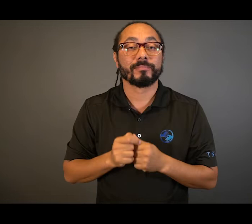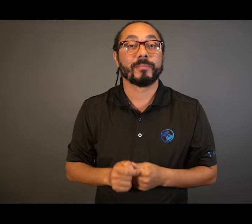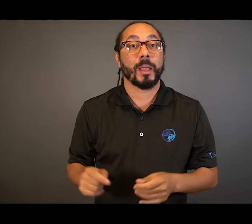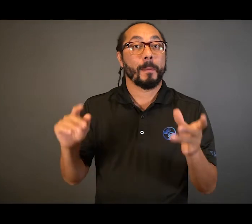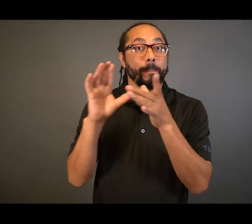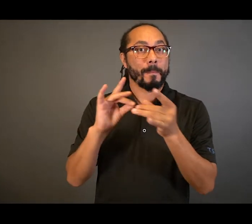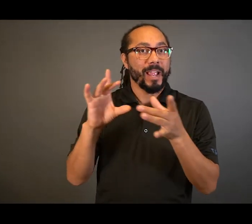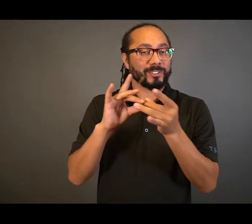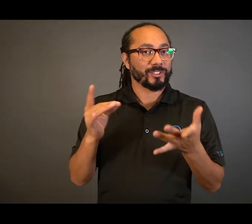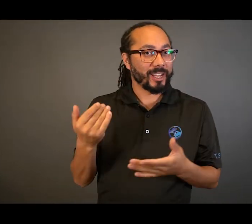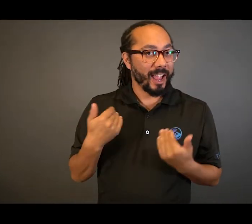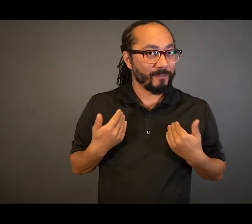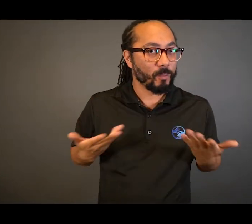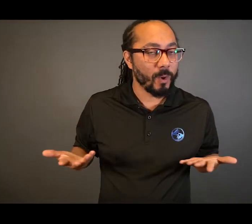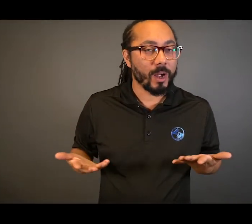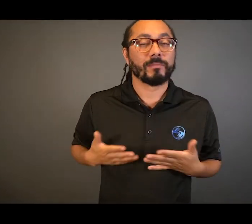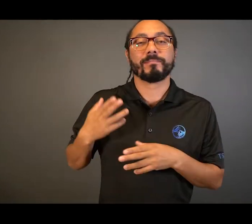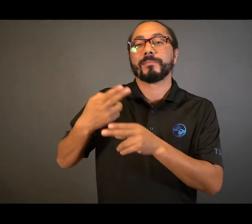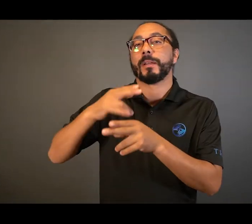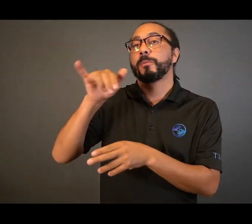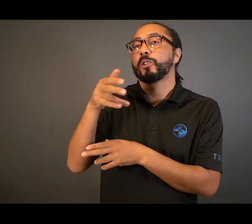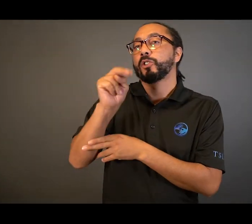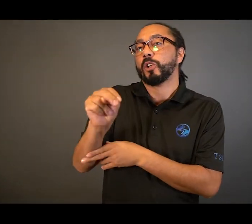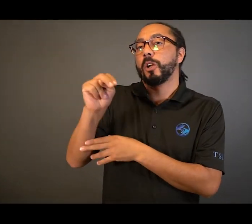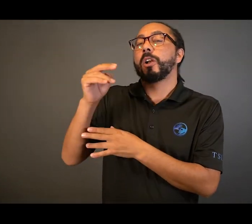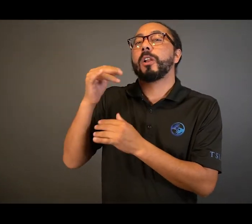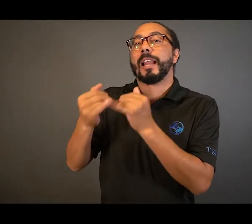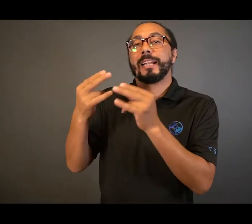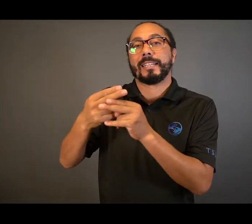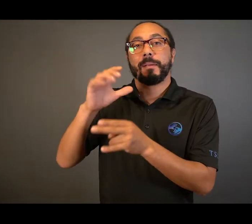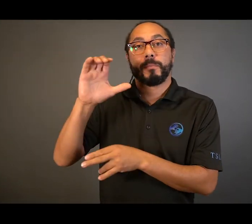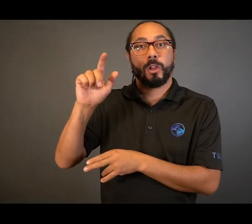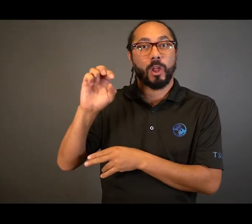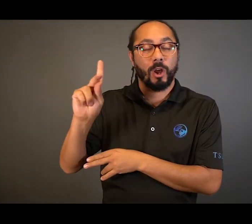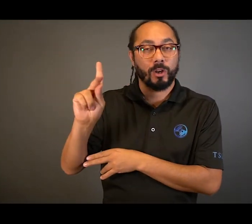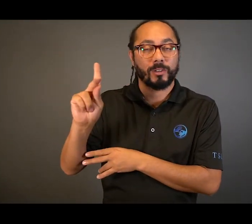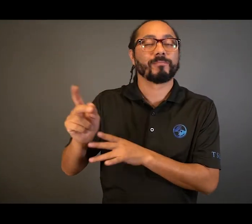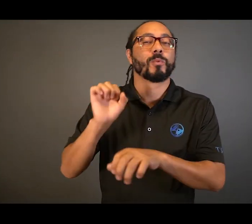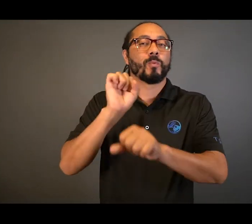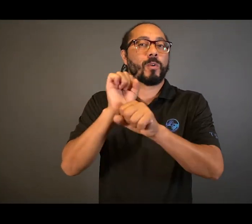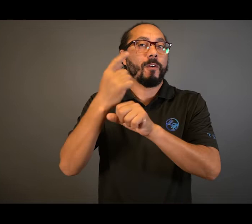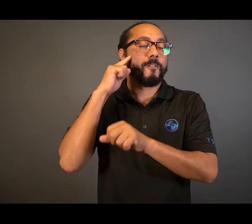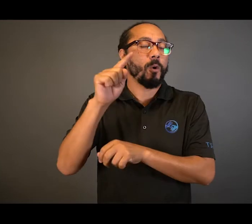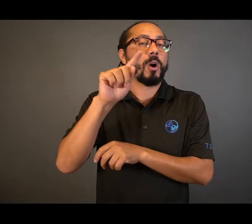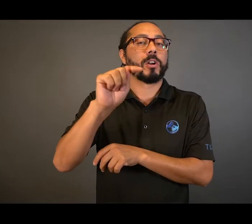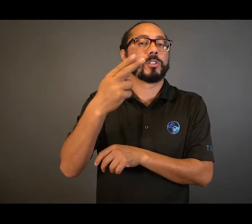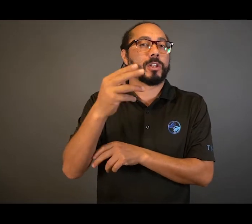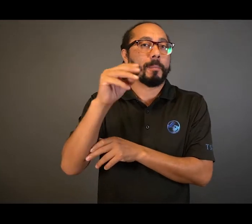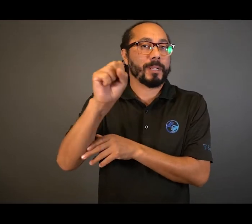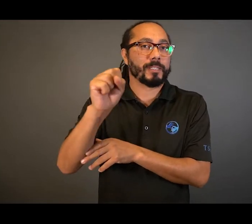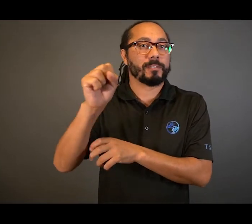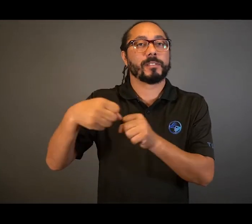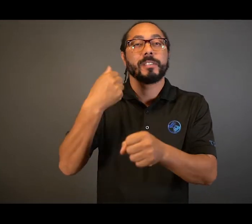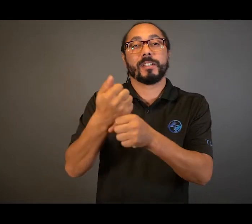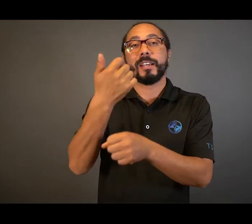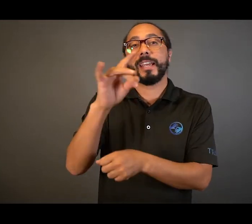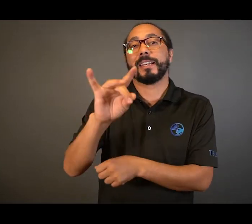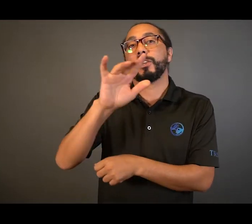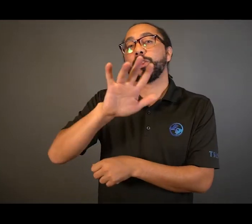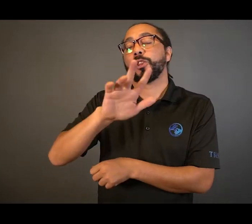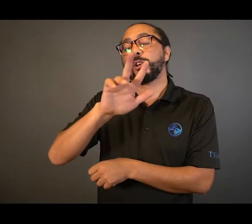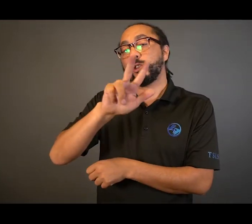revealed. The messages found includes the names of John Clark, who was employed by Thomas Montgomery